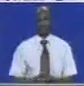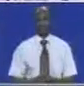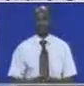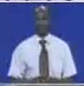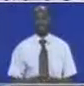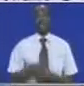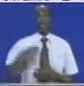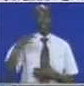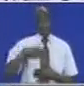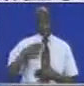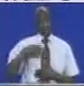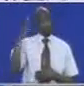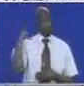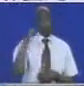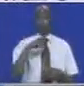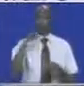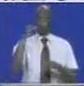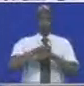People are not going to school.